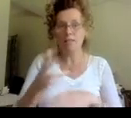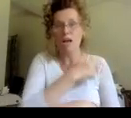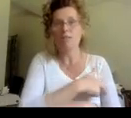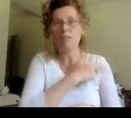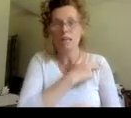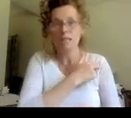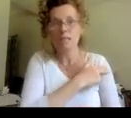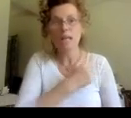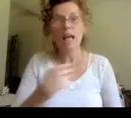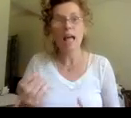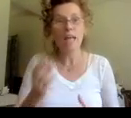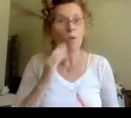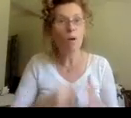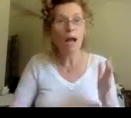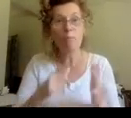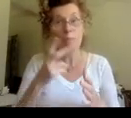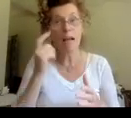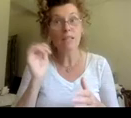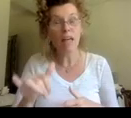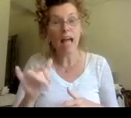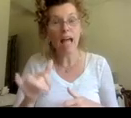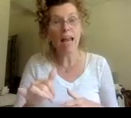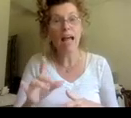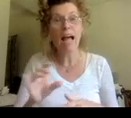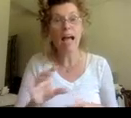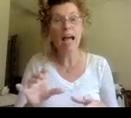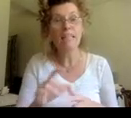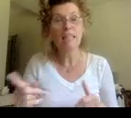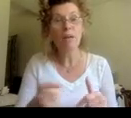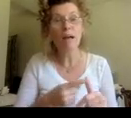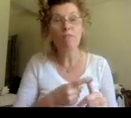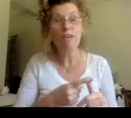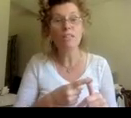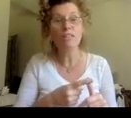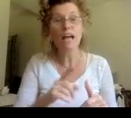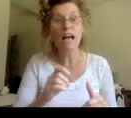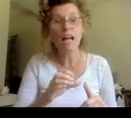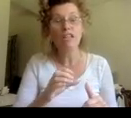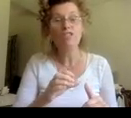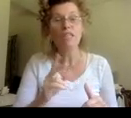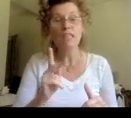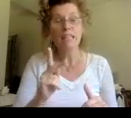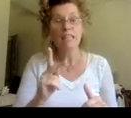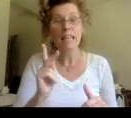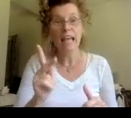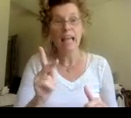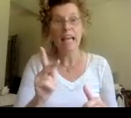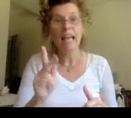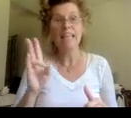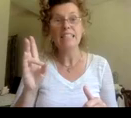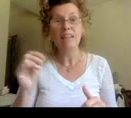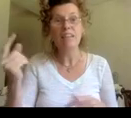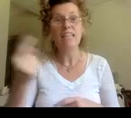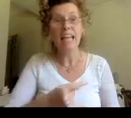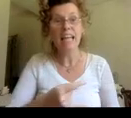Yeah, and you know what? Because of that, I did my first 100K in 70 days. So 100,000 in 70 days.